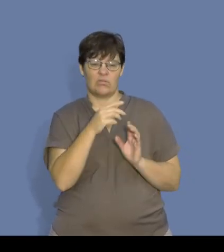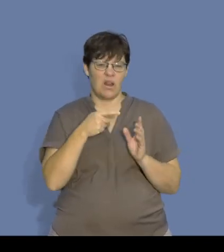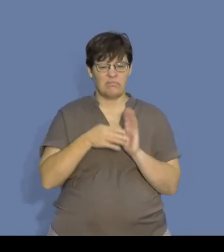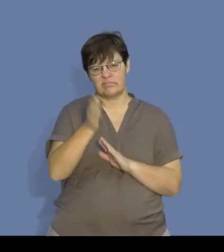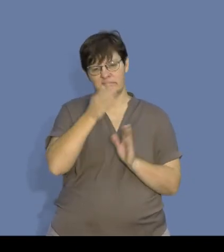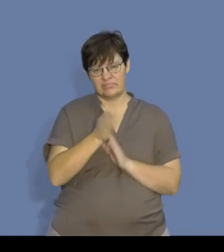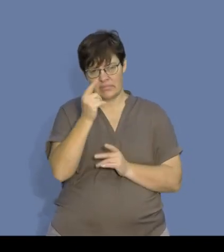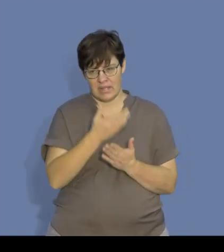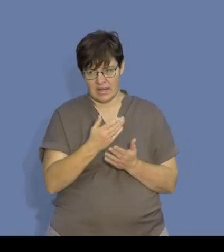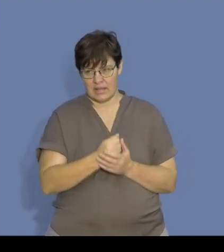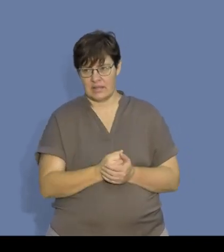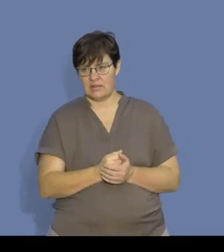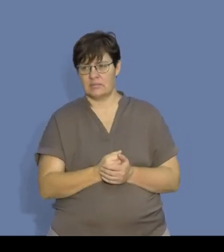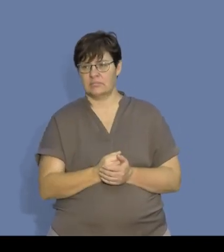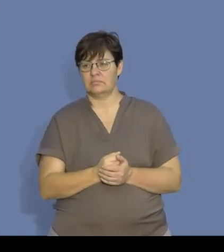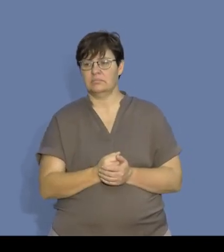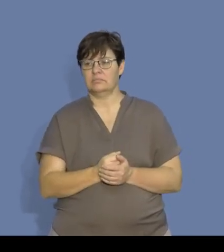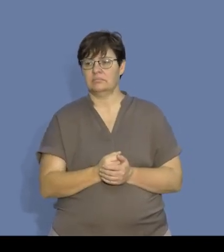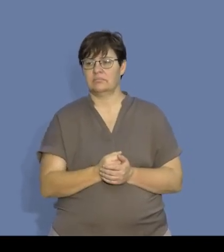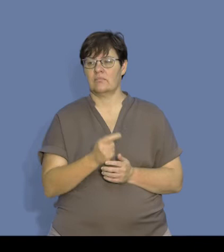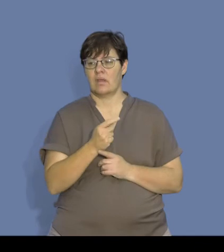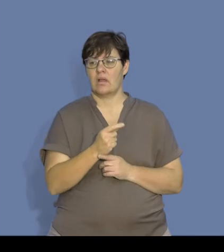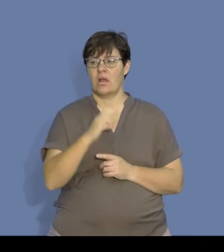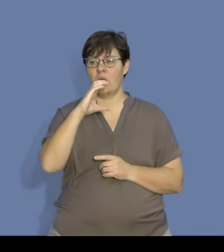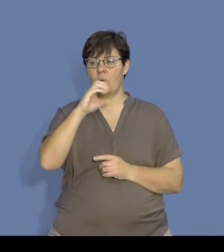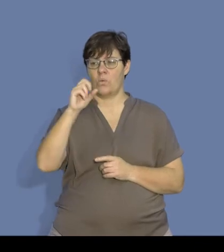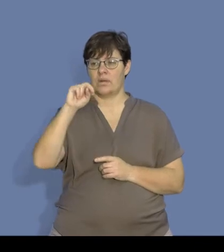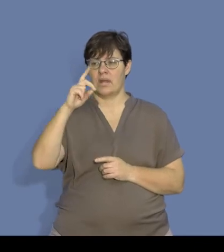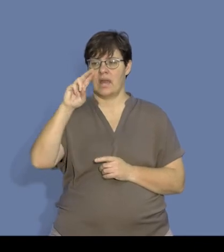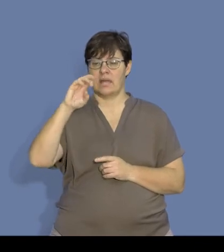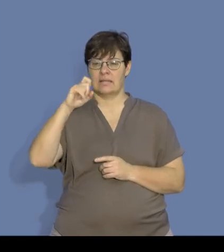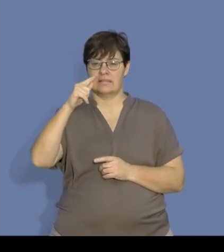Then this is our conducting plate.